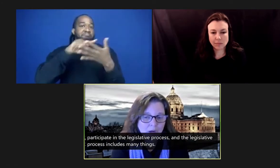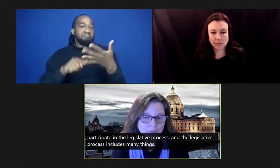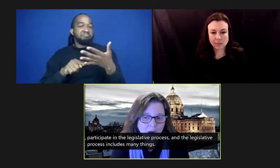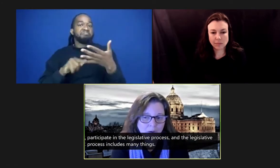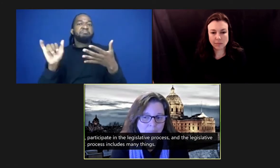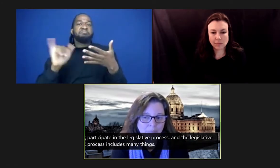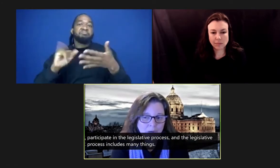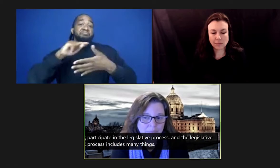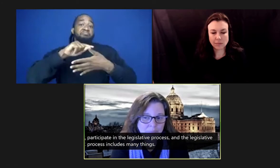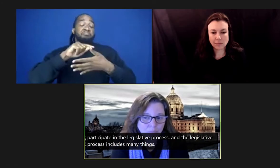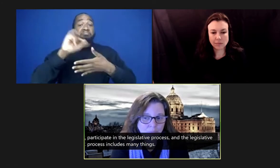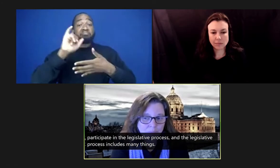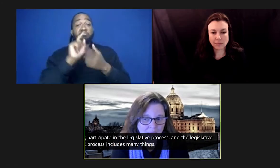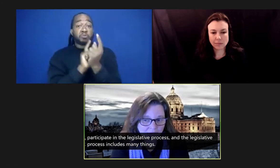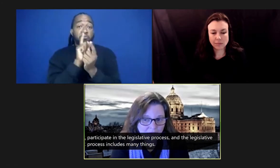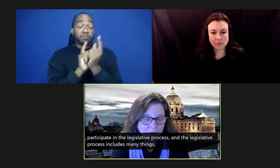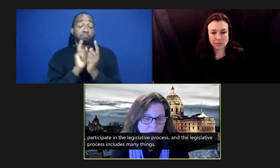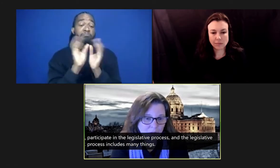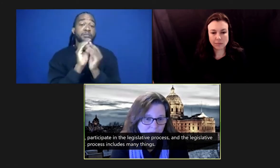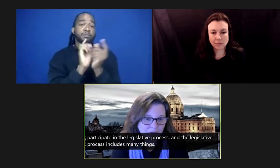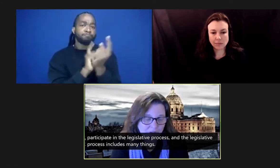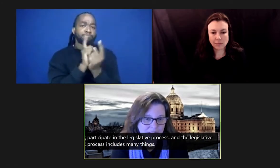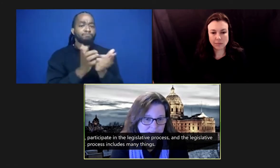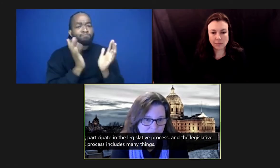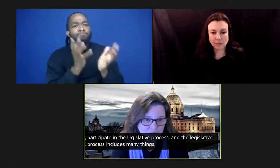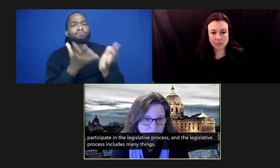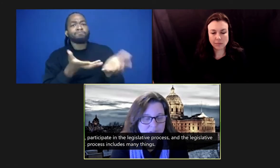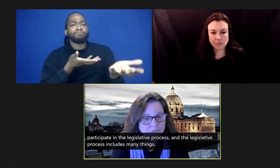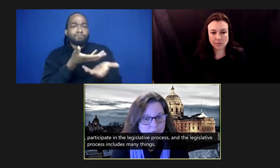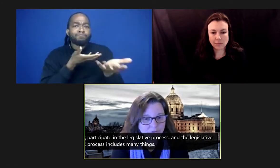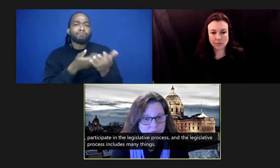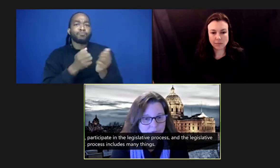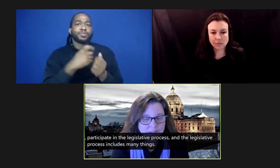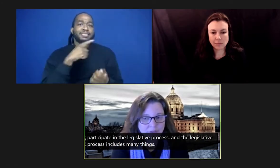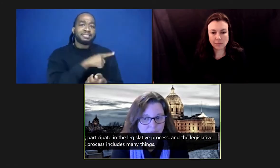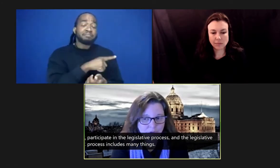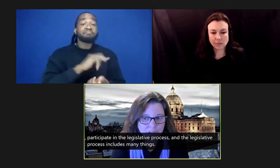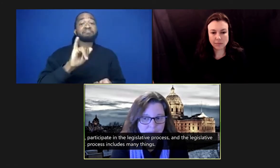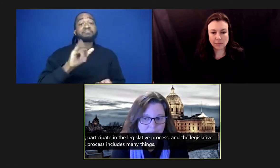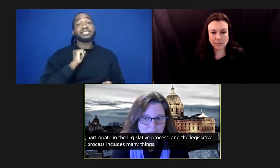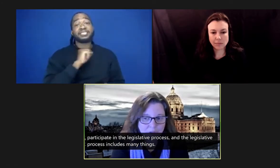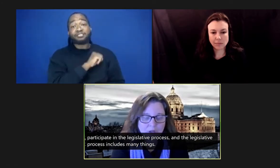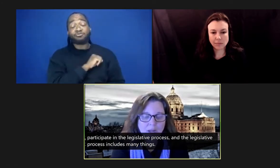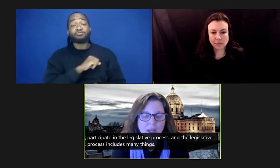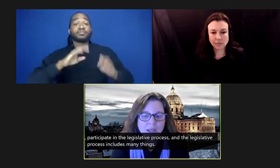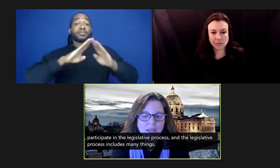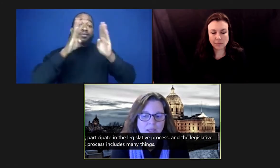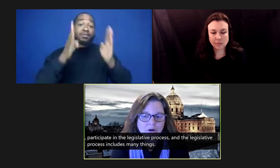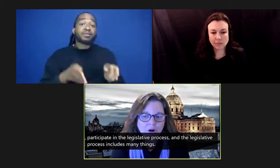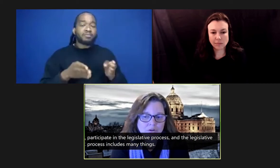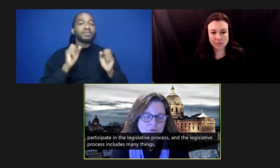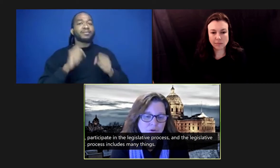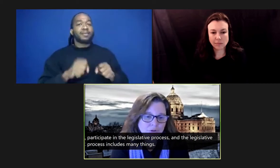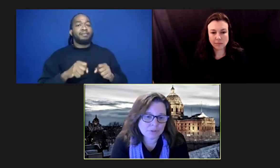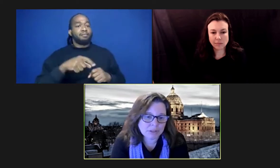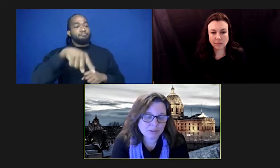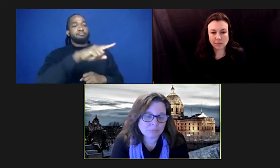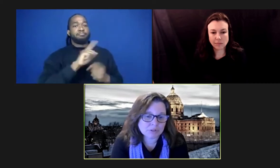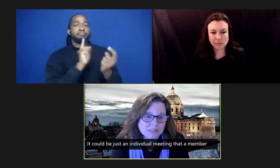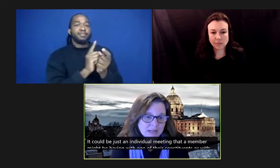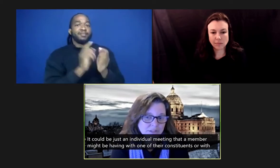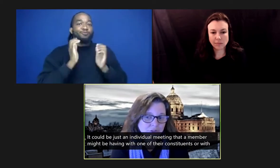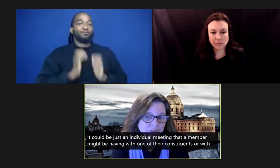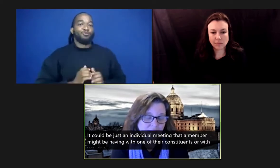member might be having with one of their constituents or with you as a community member. It also could